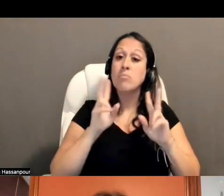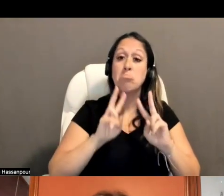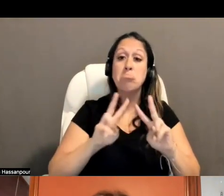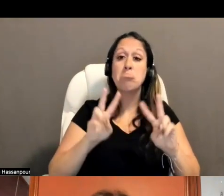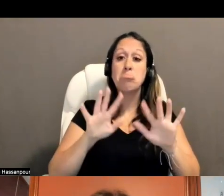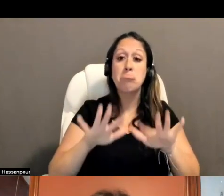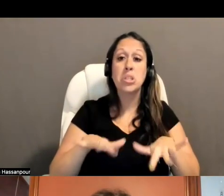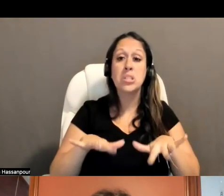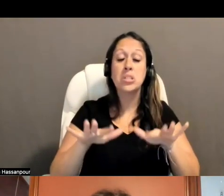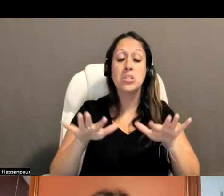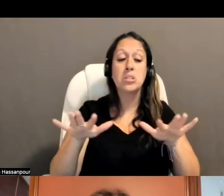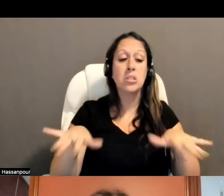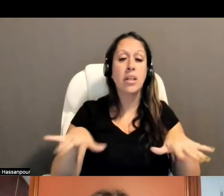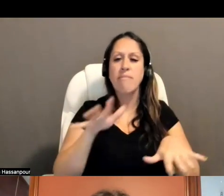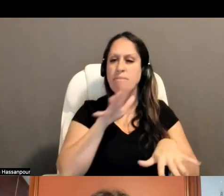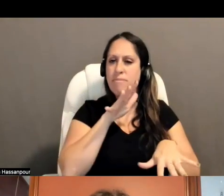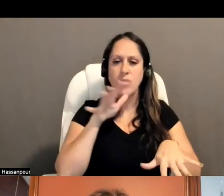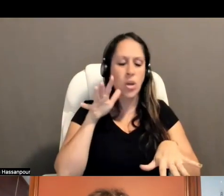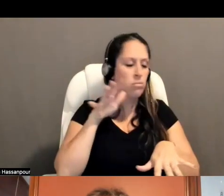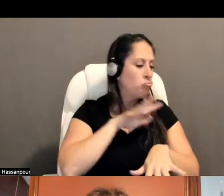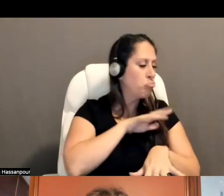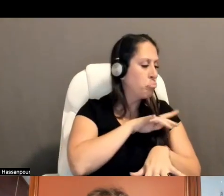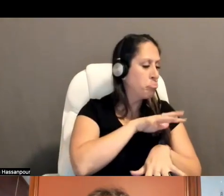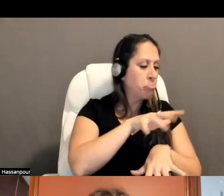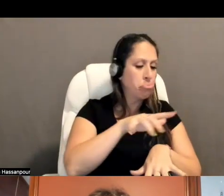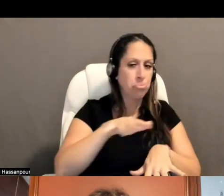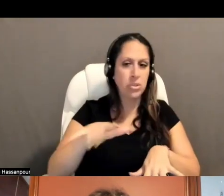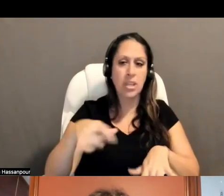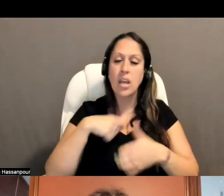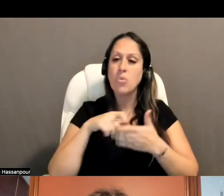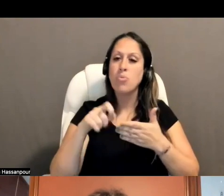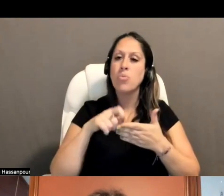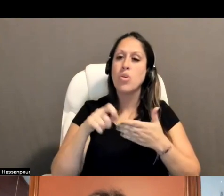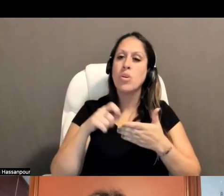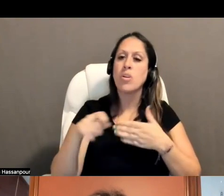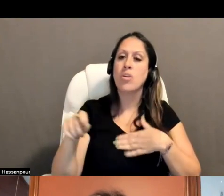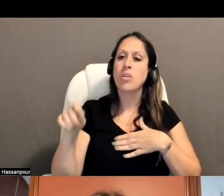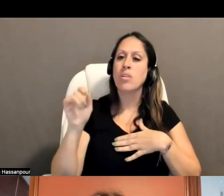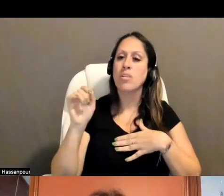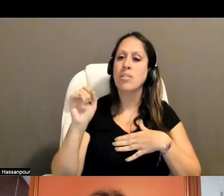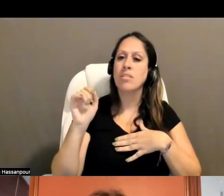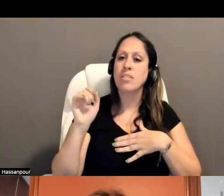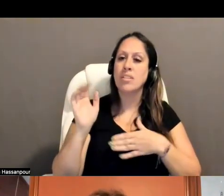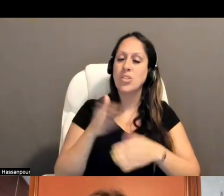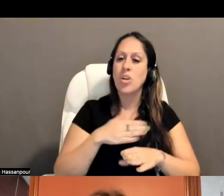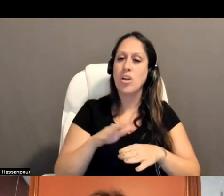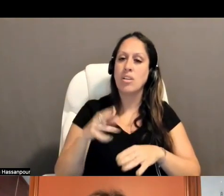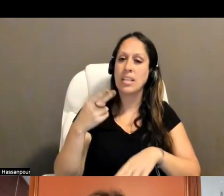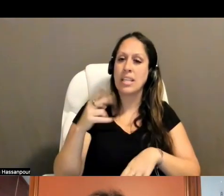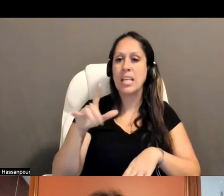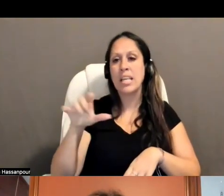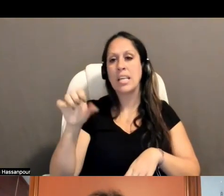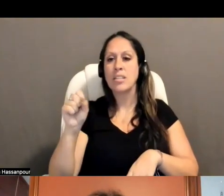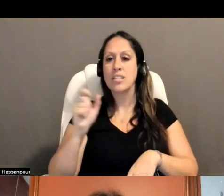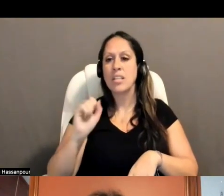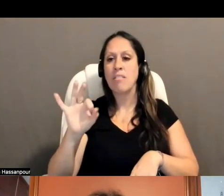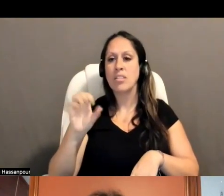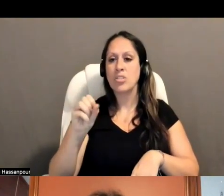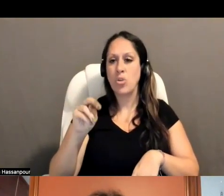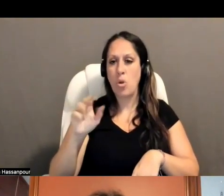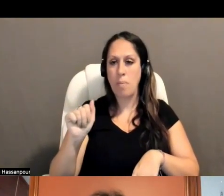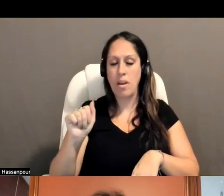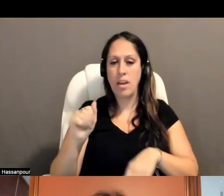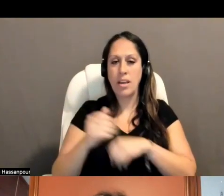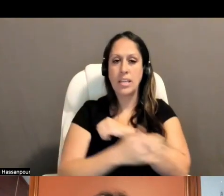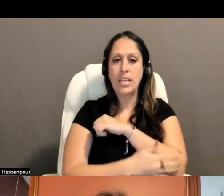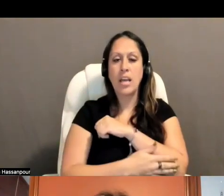there's, farms around there. So I wrote a song called Hills of Sonoma County. Hmm. Now you may hear it and you